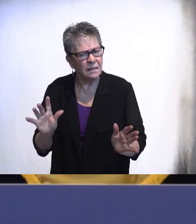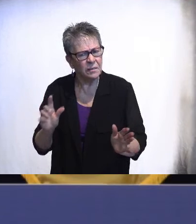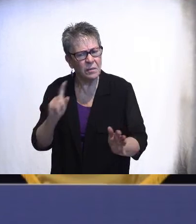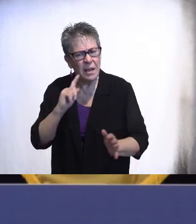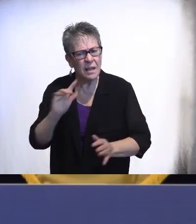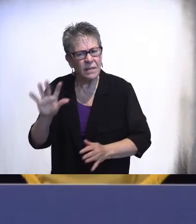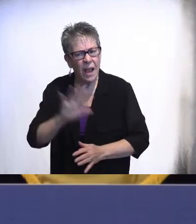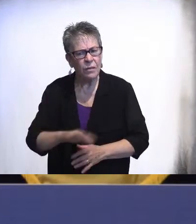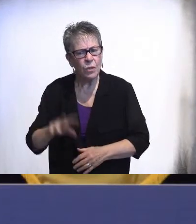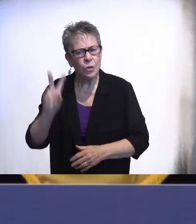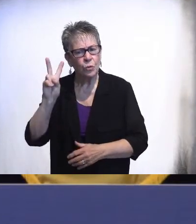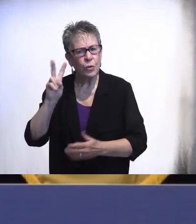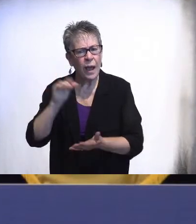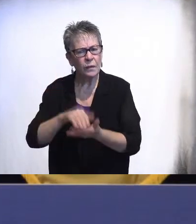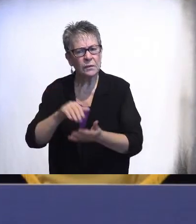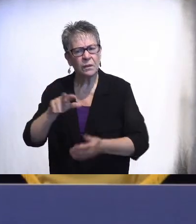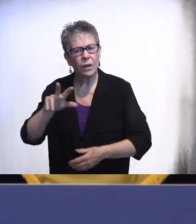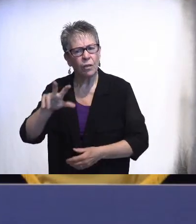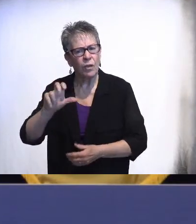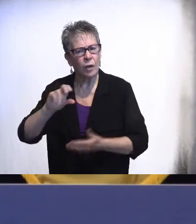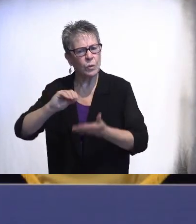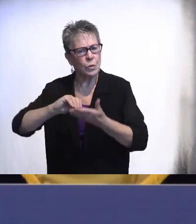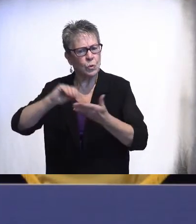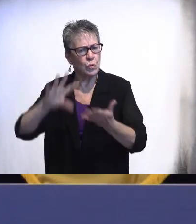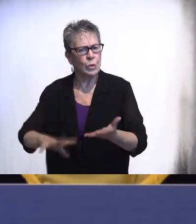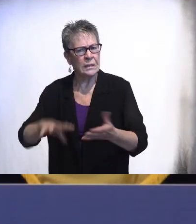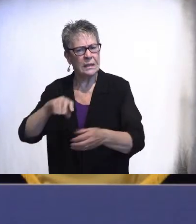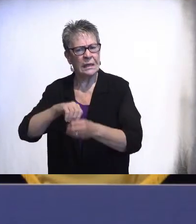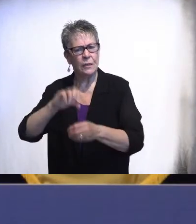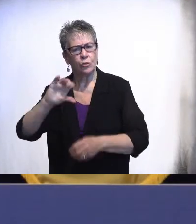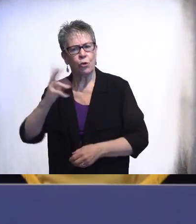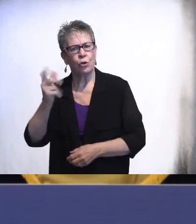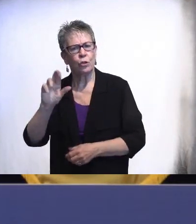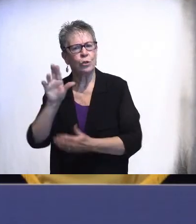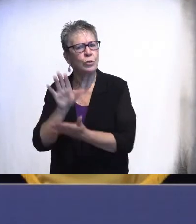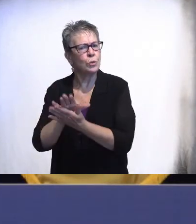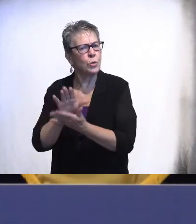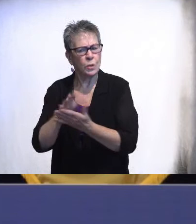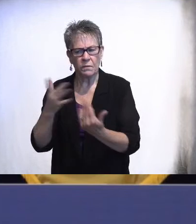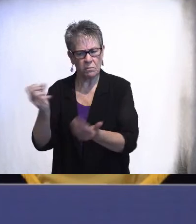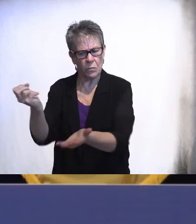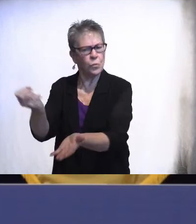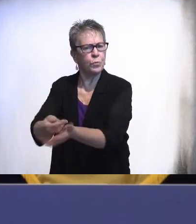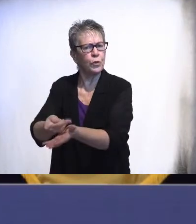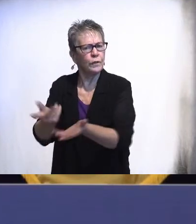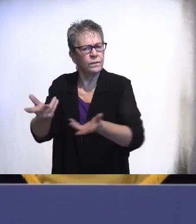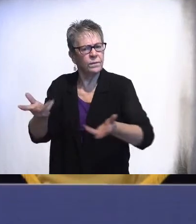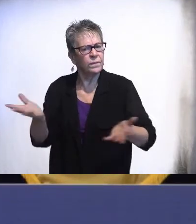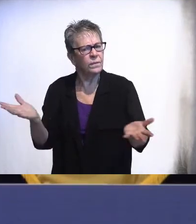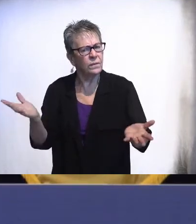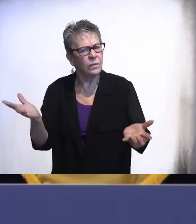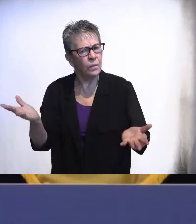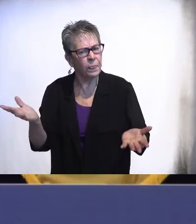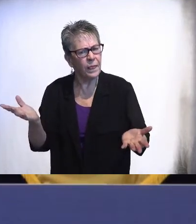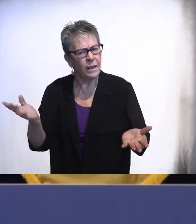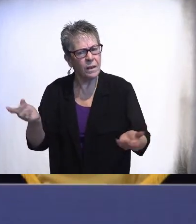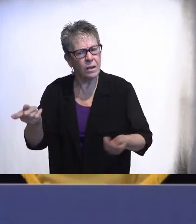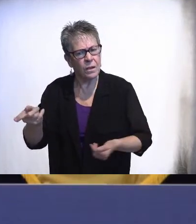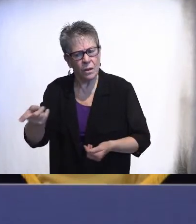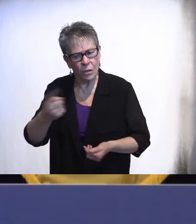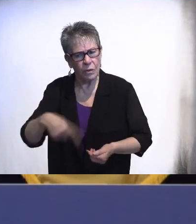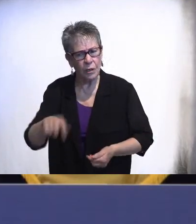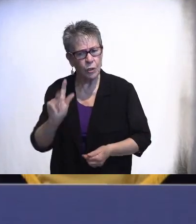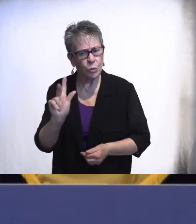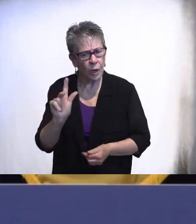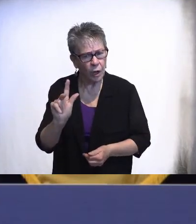I believe, and I don't have all this exactly, but ballpark of the 23, 11 not just wanted a renewal, but